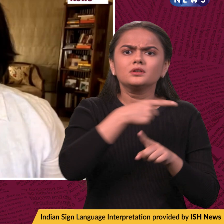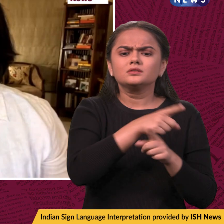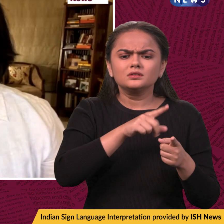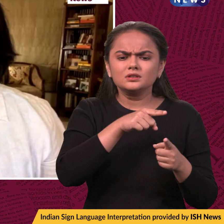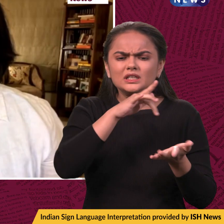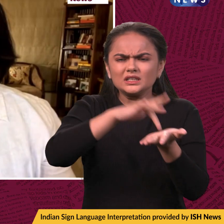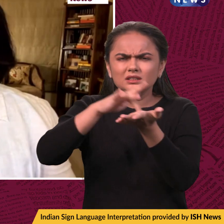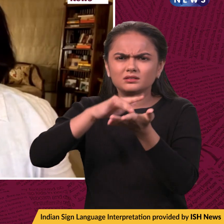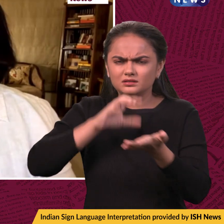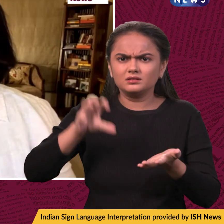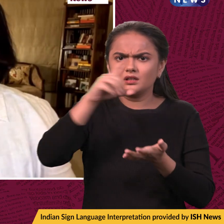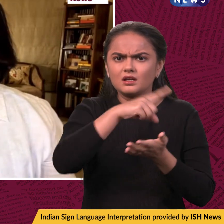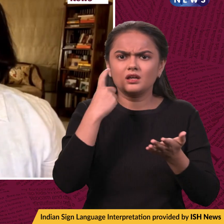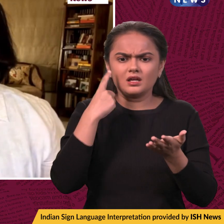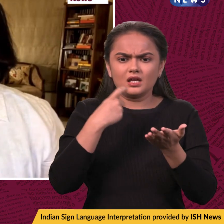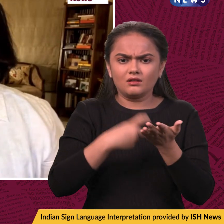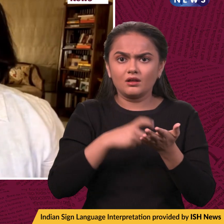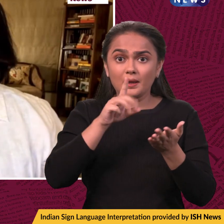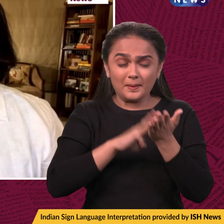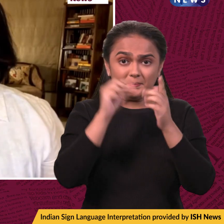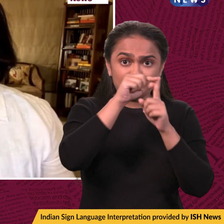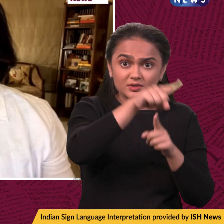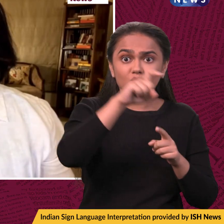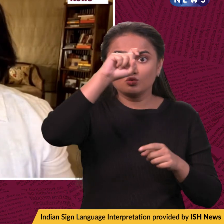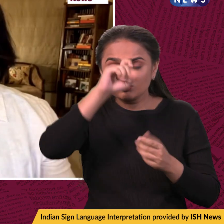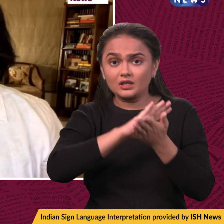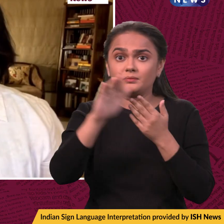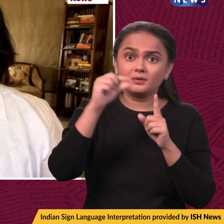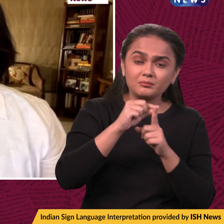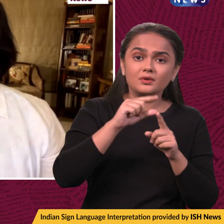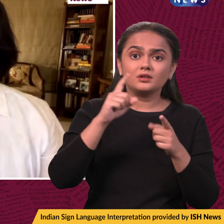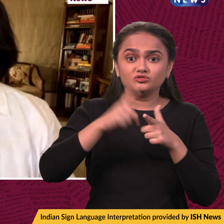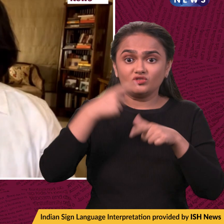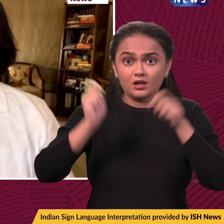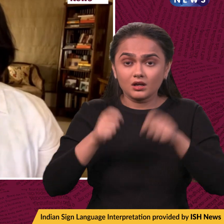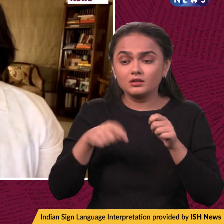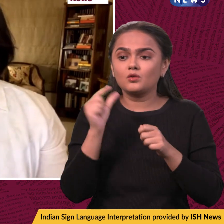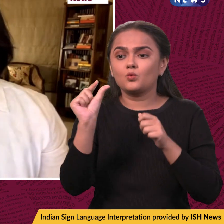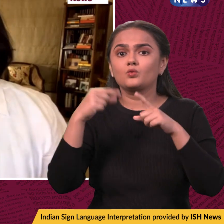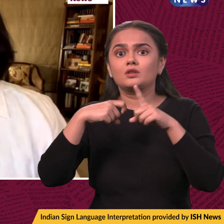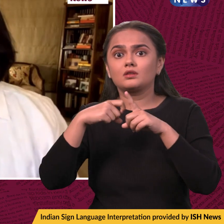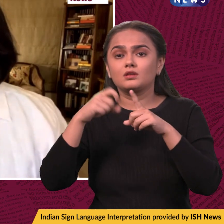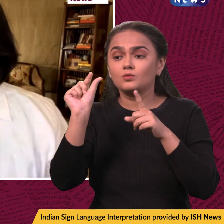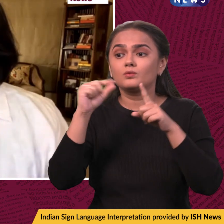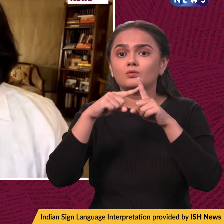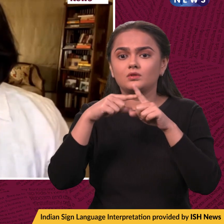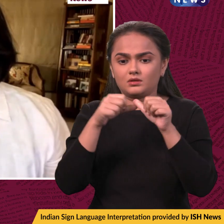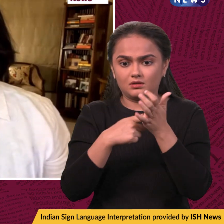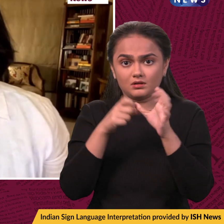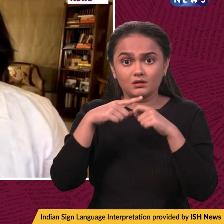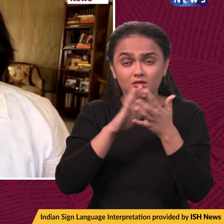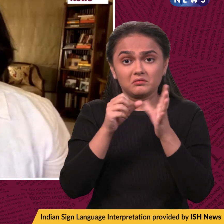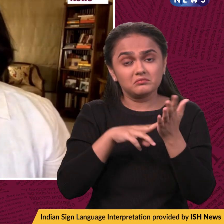in states like Arunachal Pradesh, Odisha, Madhya Pradesh, Chhattisgarh, Gujarat, Himachal Pradesh, Jharkhand, and Uttarakhand. Also, from the